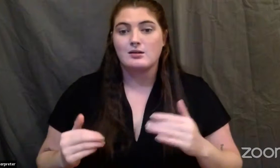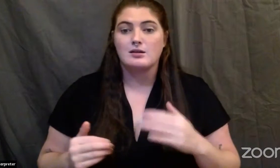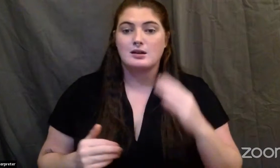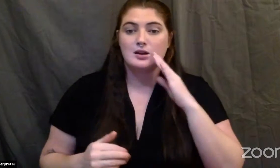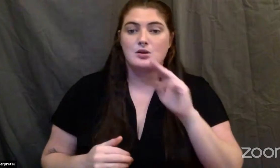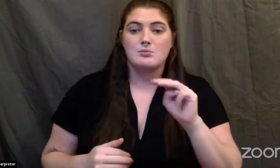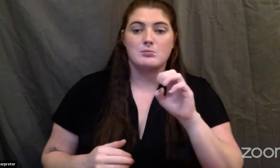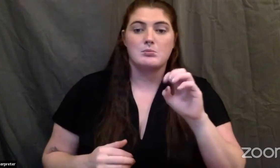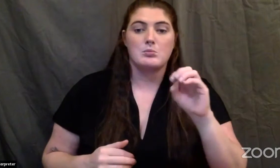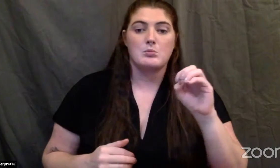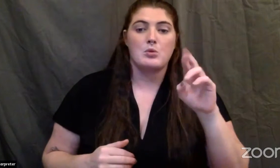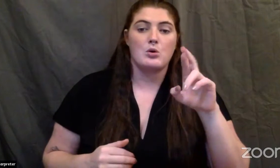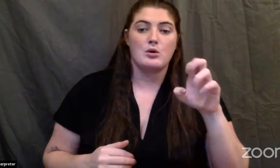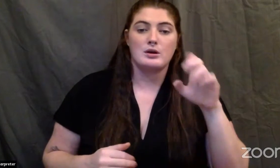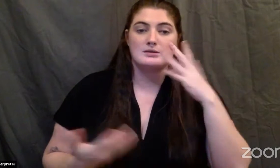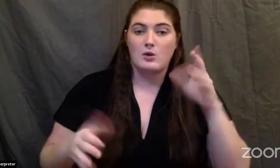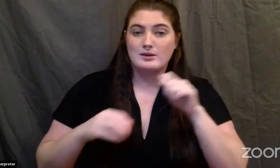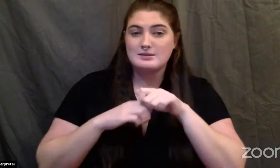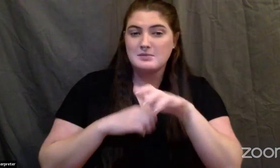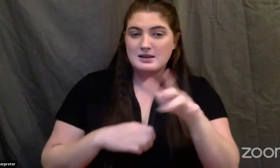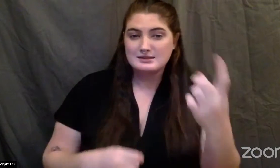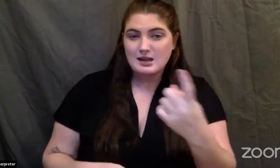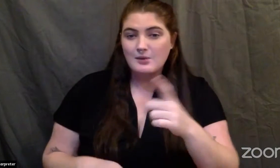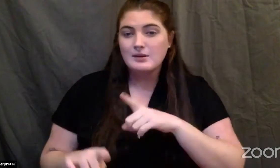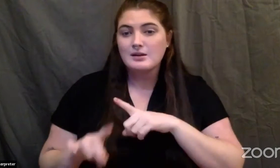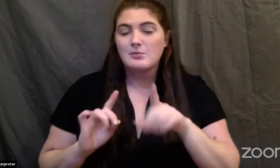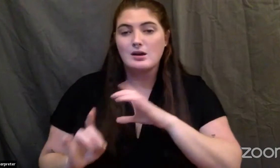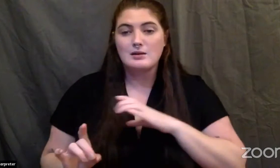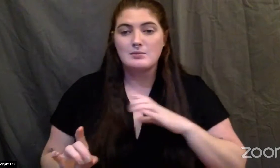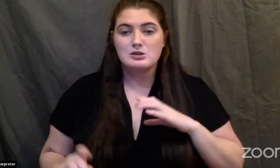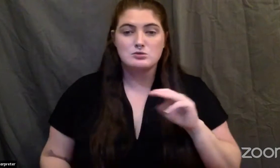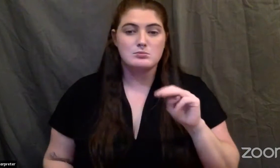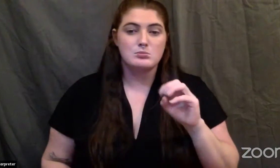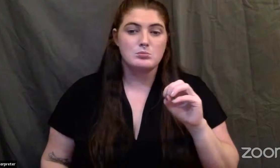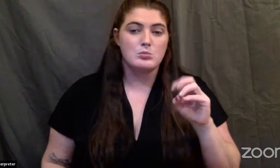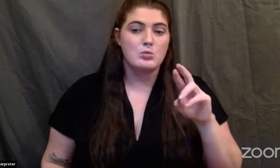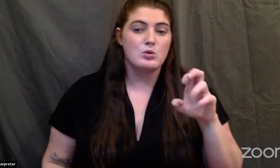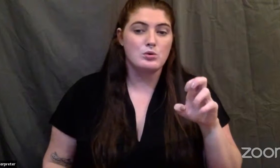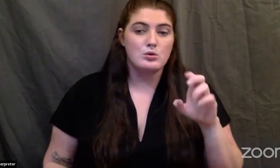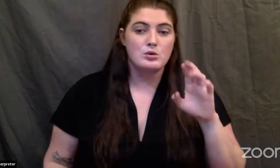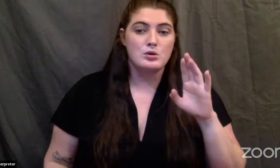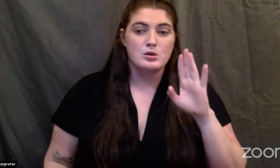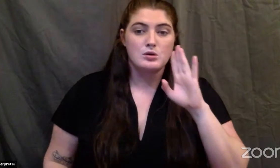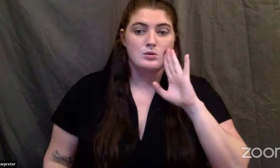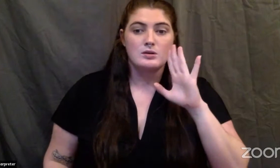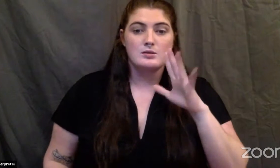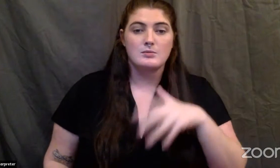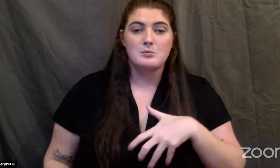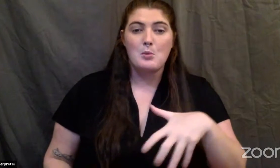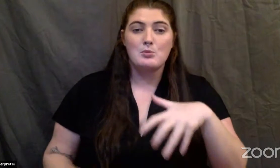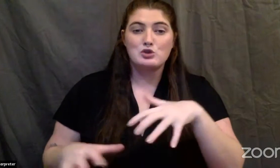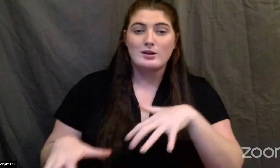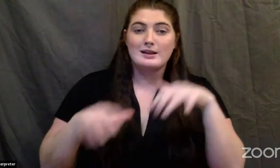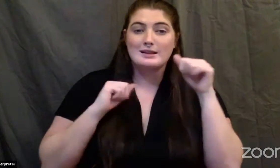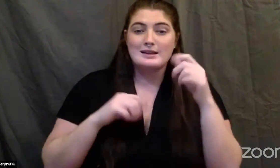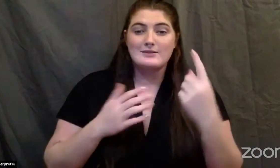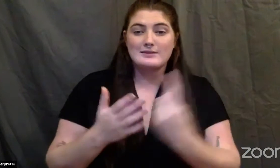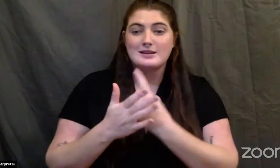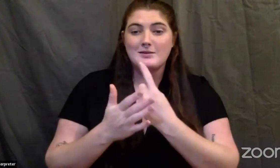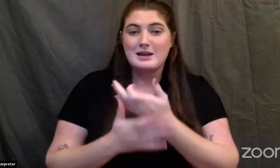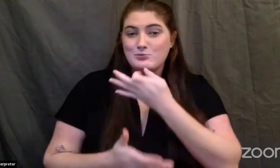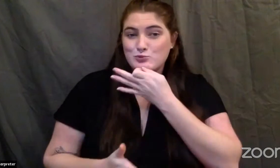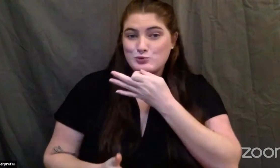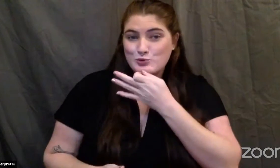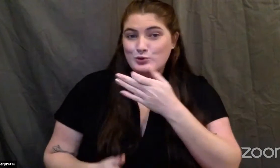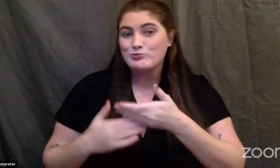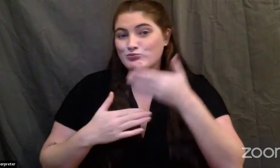Commissioner Moore has already submitted something, but, you know, I think Commissioner Moore's will be on maternity leave sometime, not too far in the